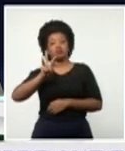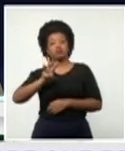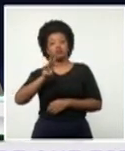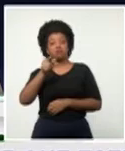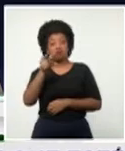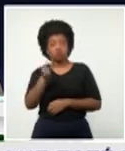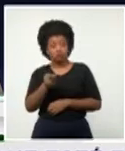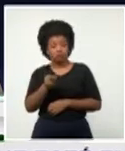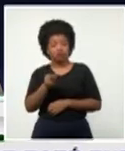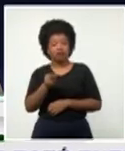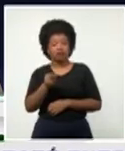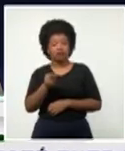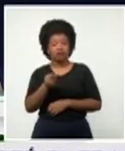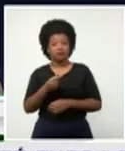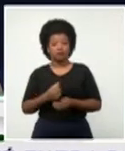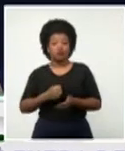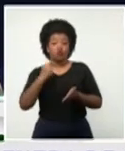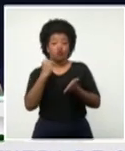and